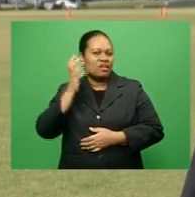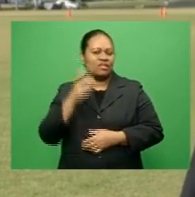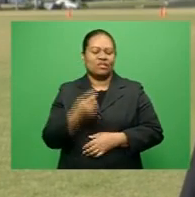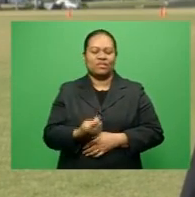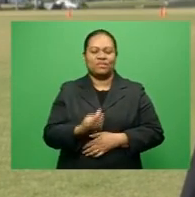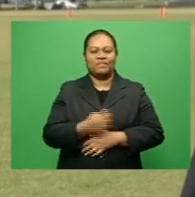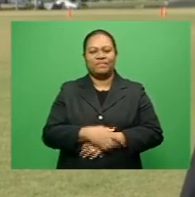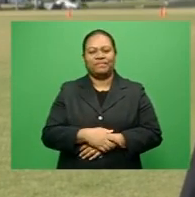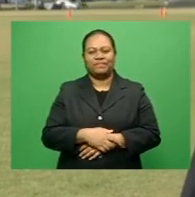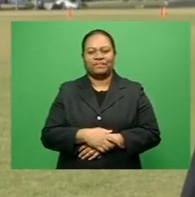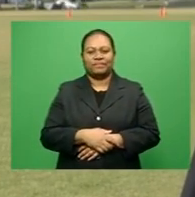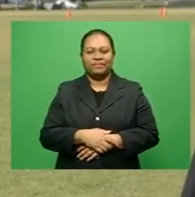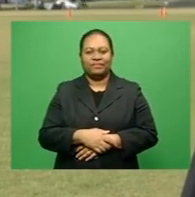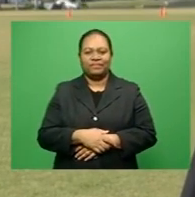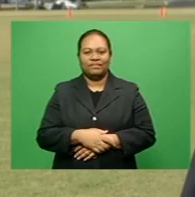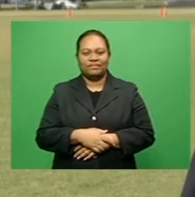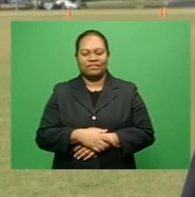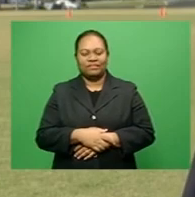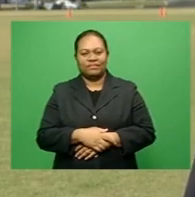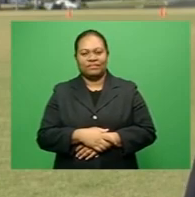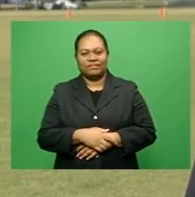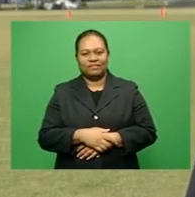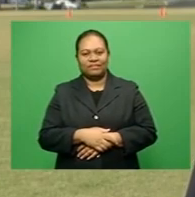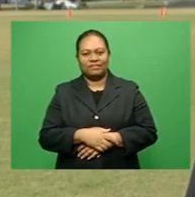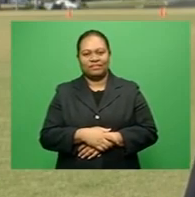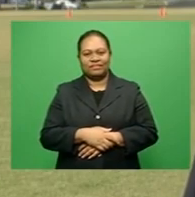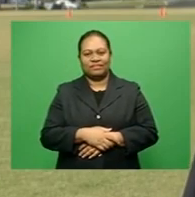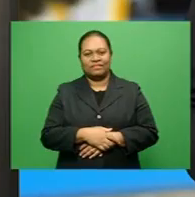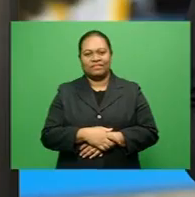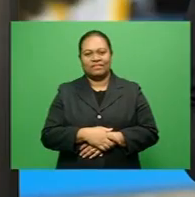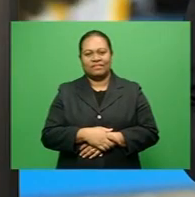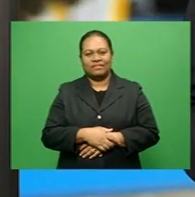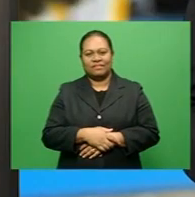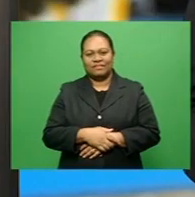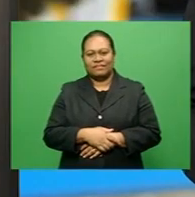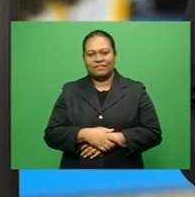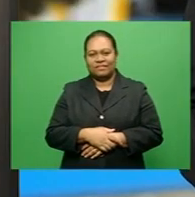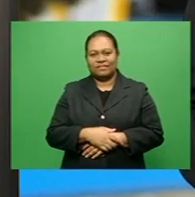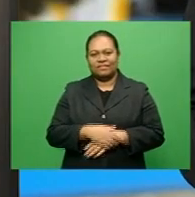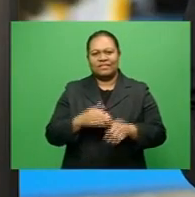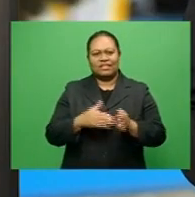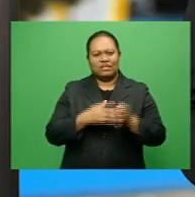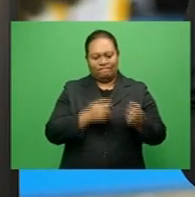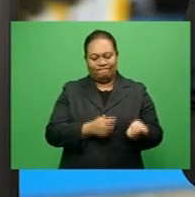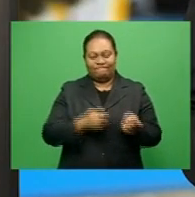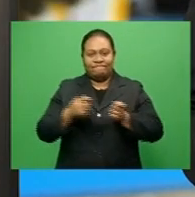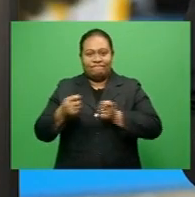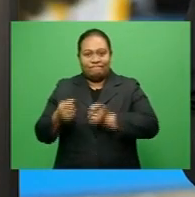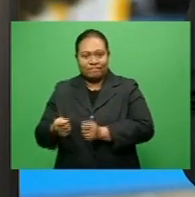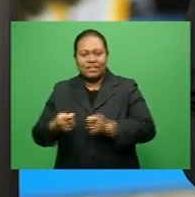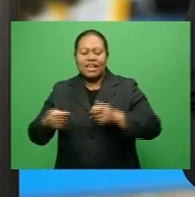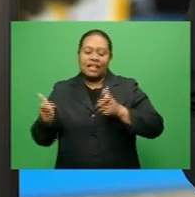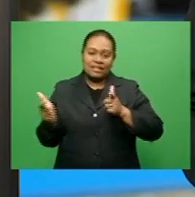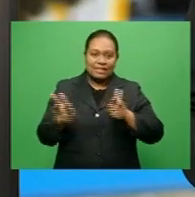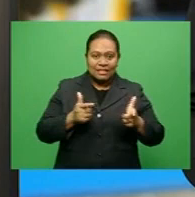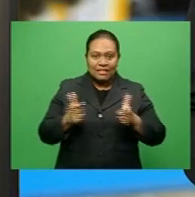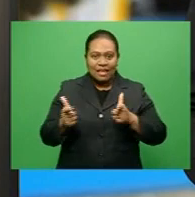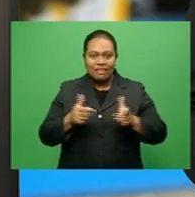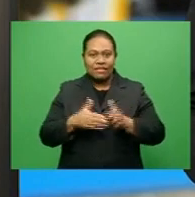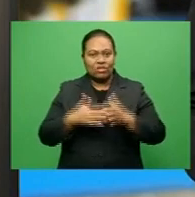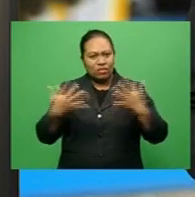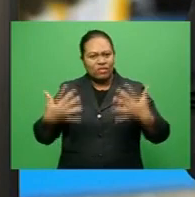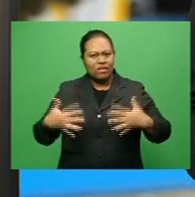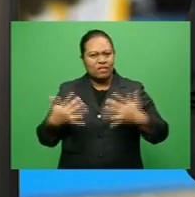FM and Radio Fiji 1. Tali Materkula, FBC Sports. The transition from 7s to 15s has not been